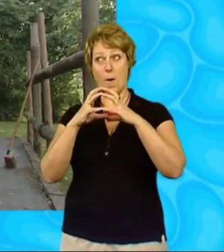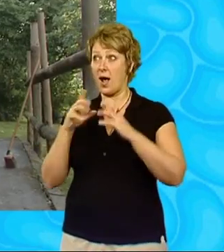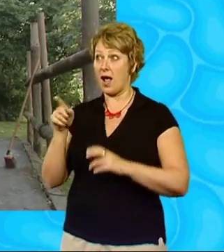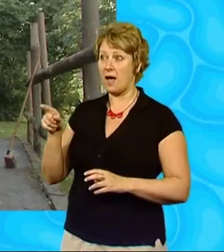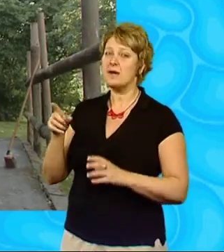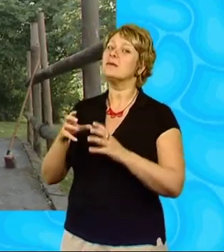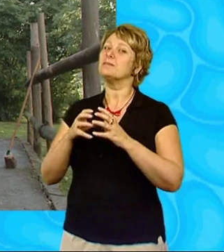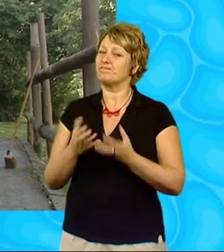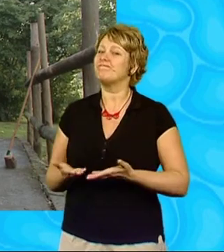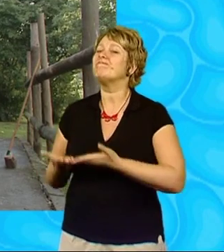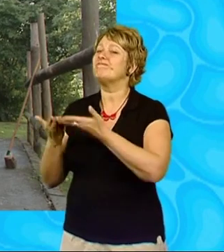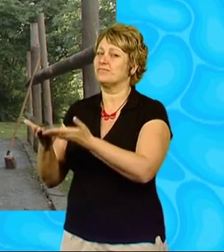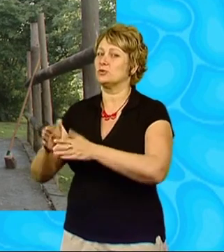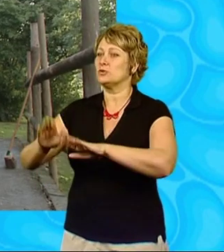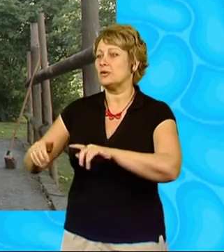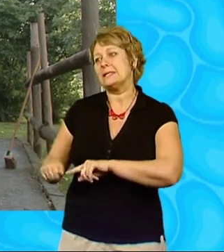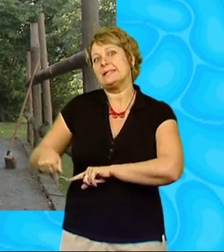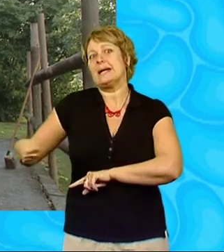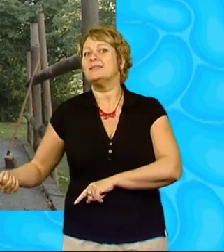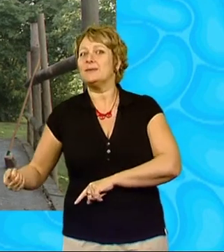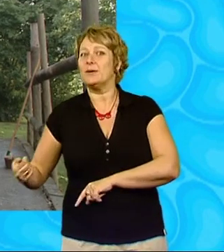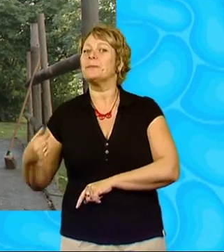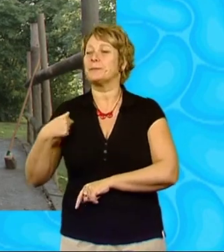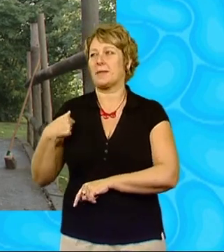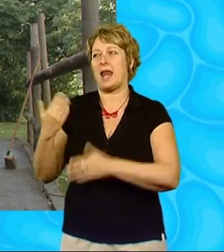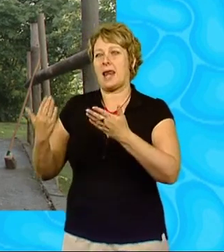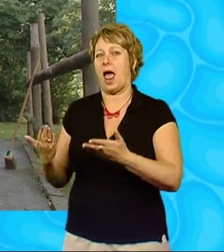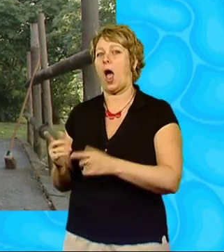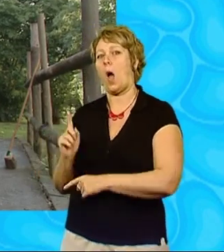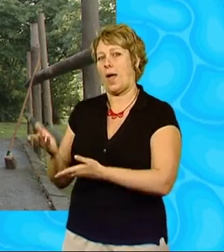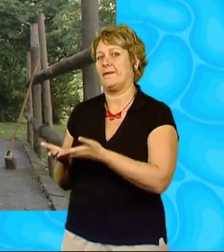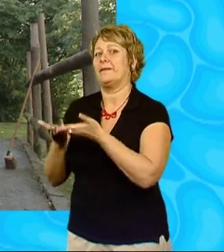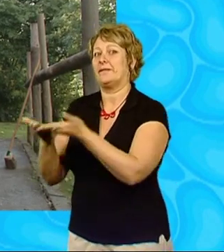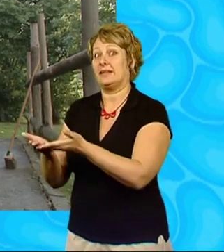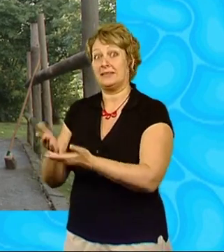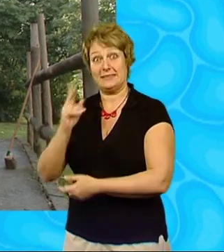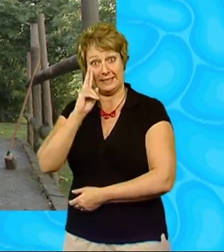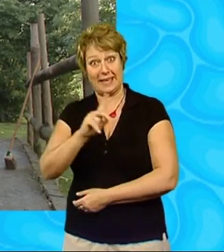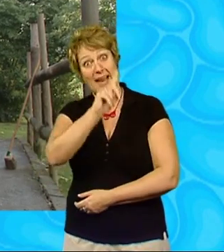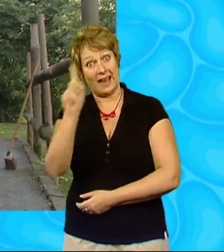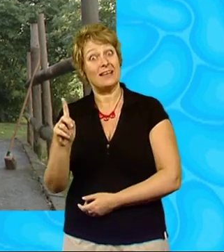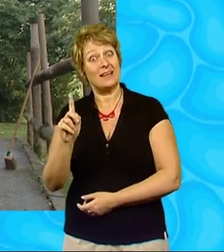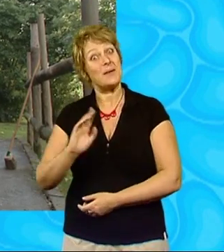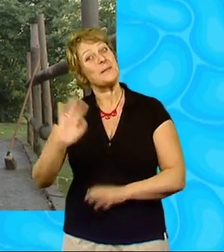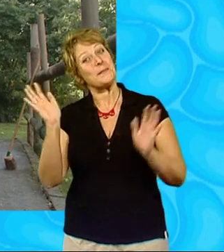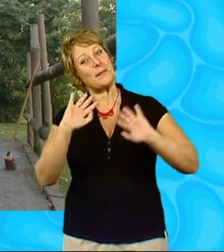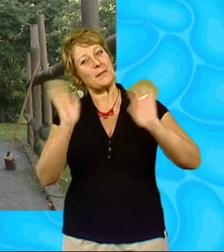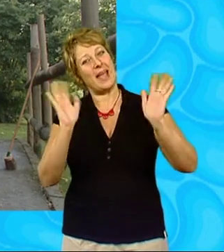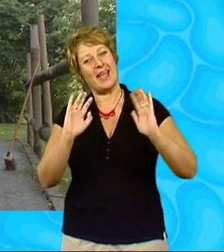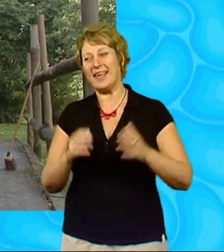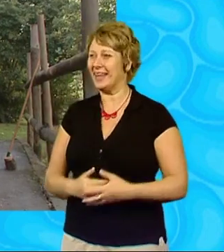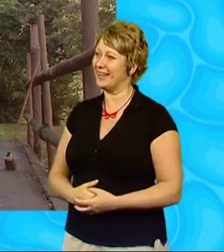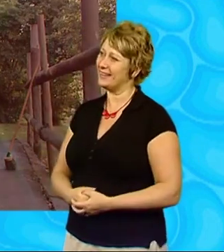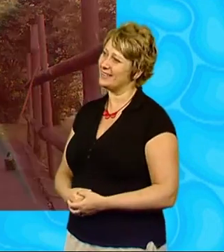I think this must belong to the children next door. I'll take it to them now, and I'll see you next time.